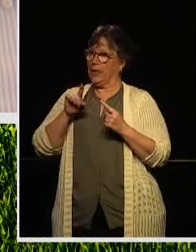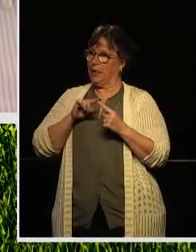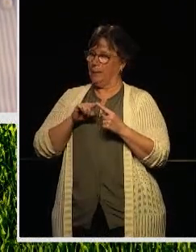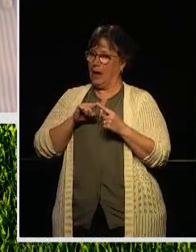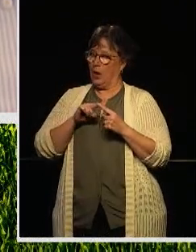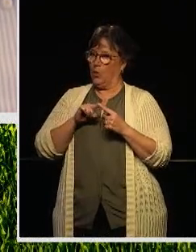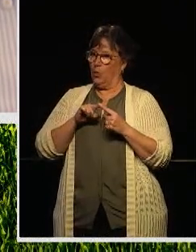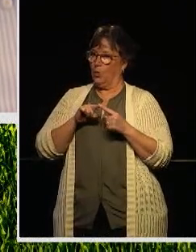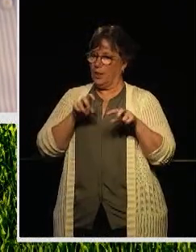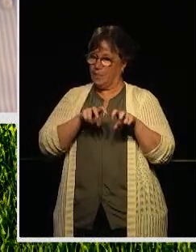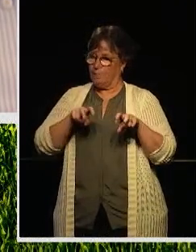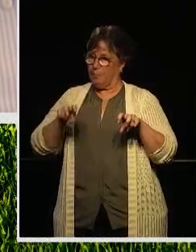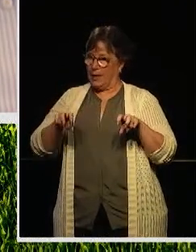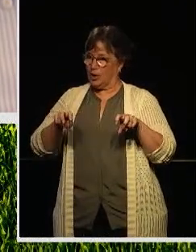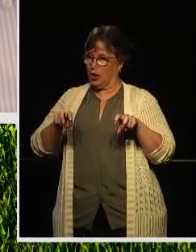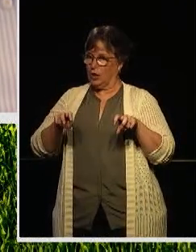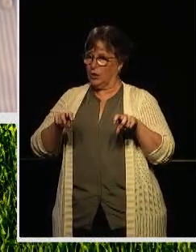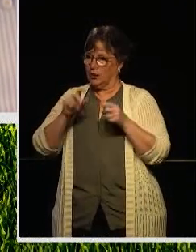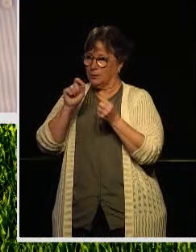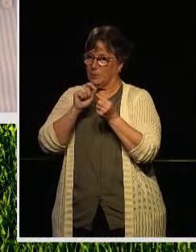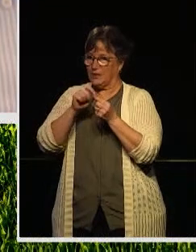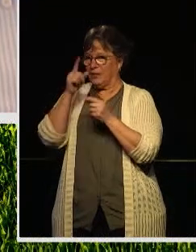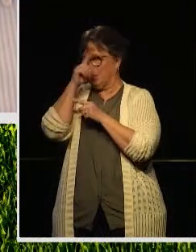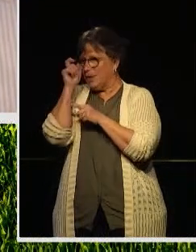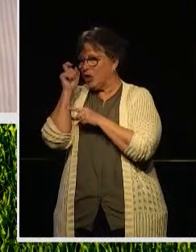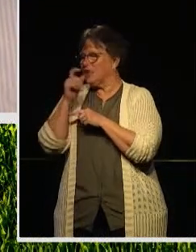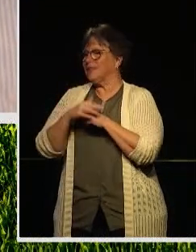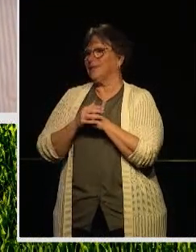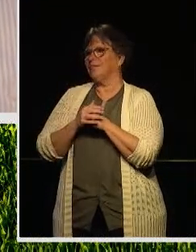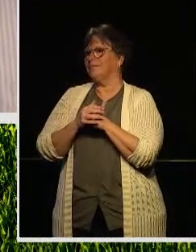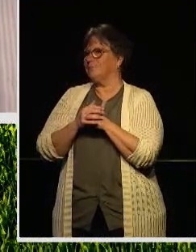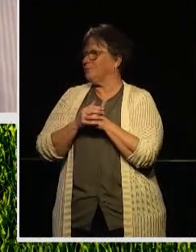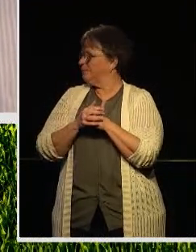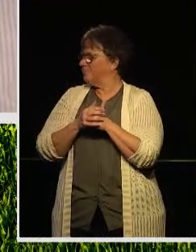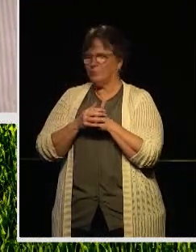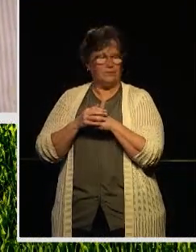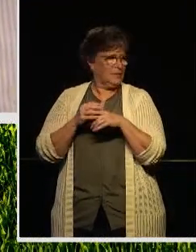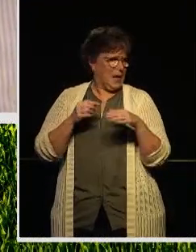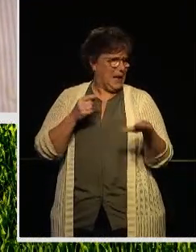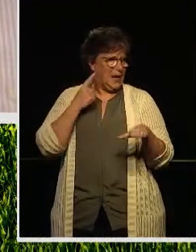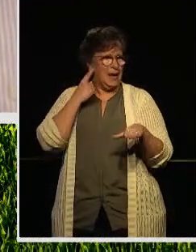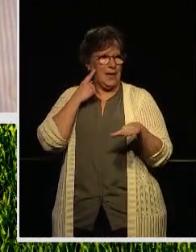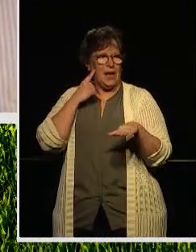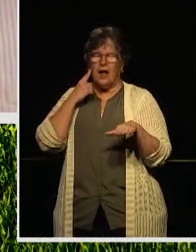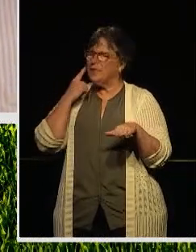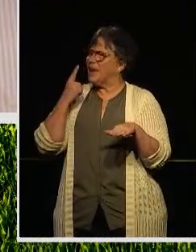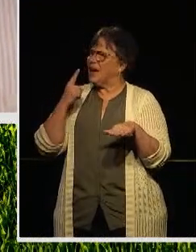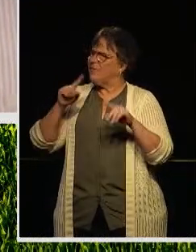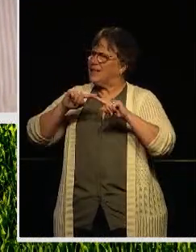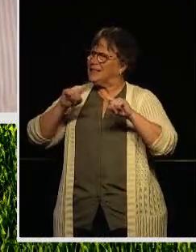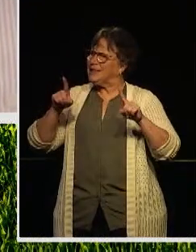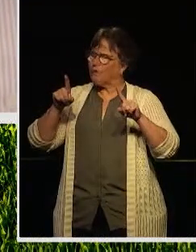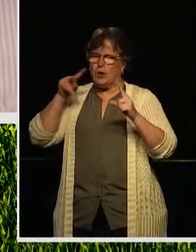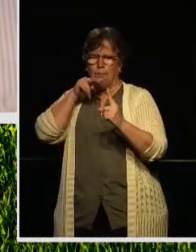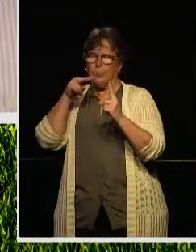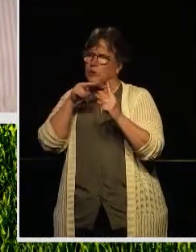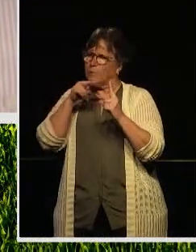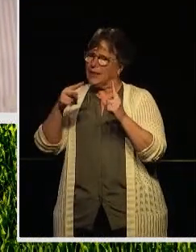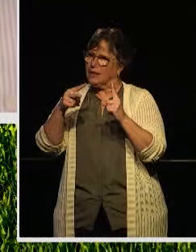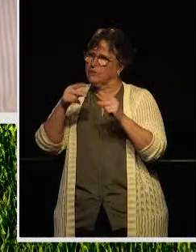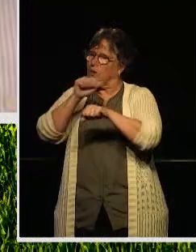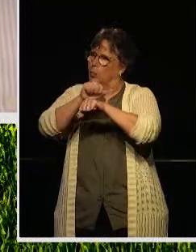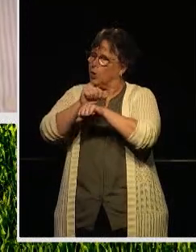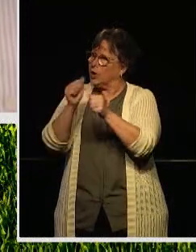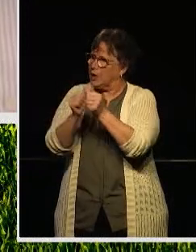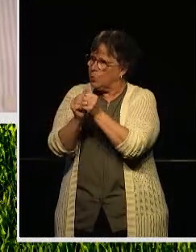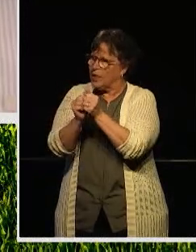panelists specifically because, well, first of all, amazing, but also they bring in very different perspectives. So from the really working with